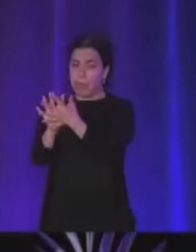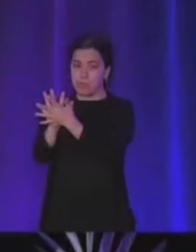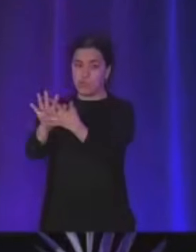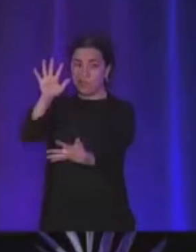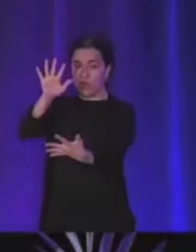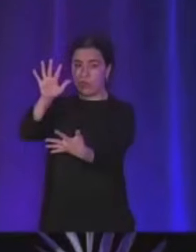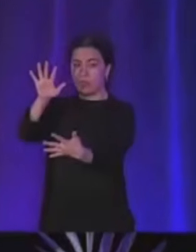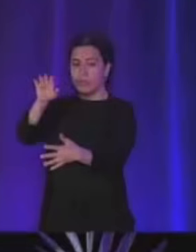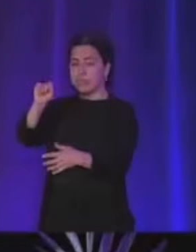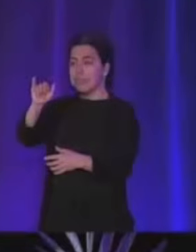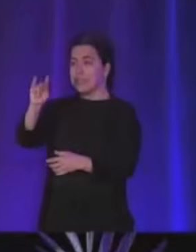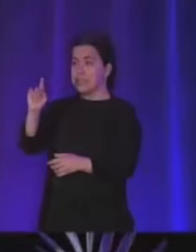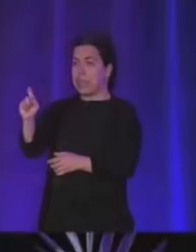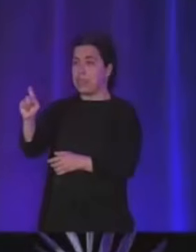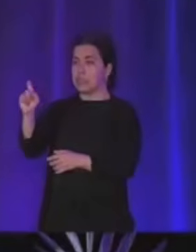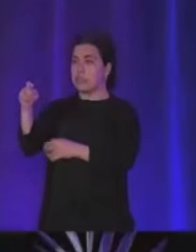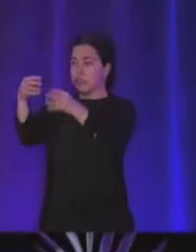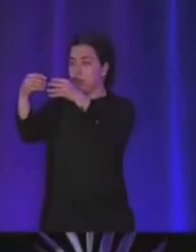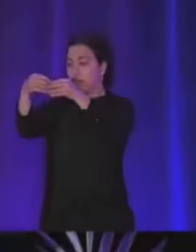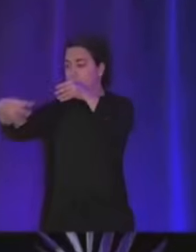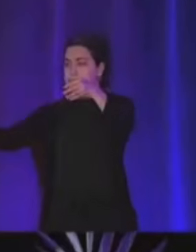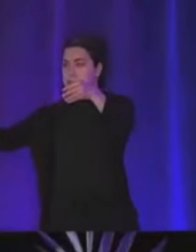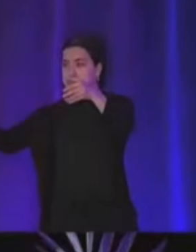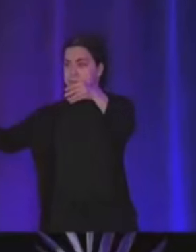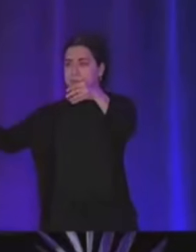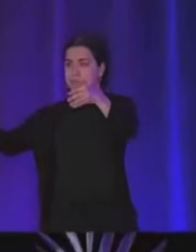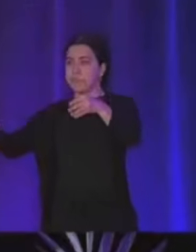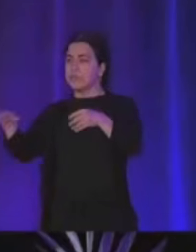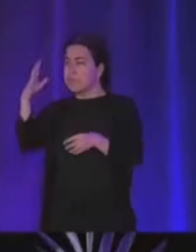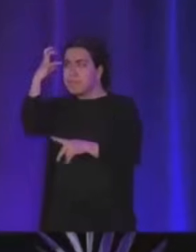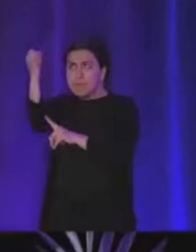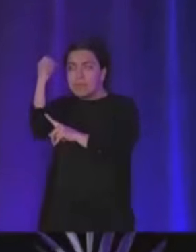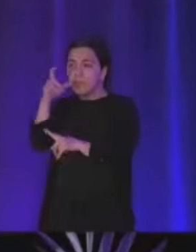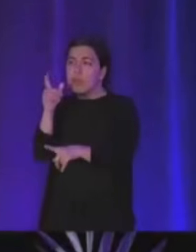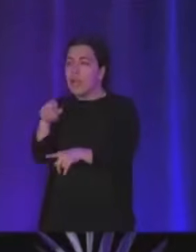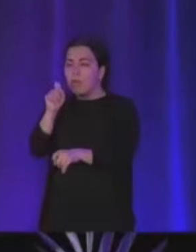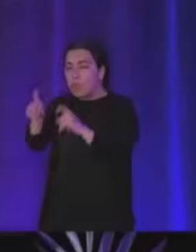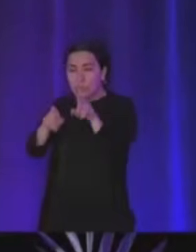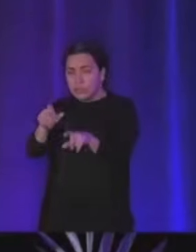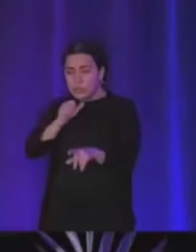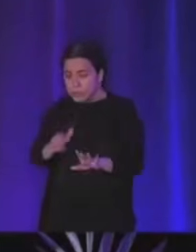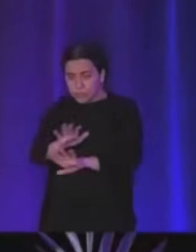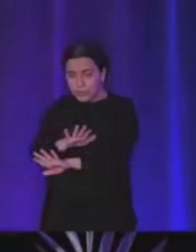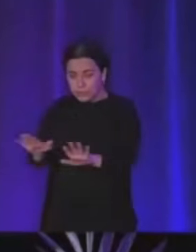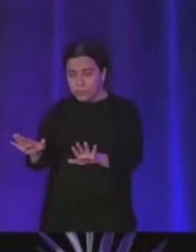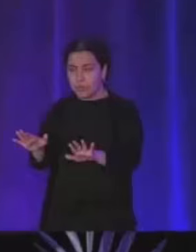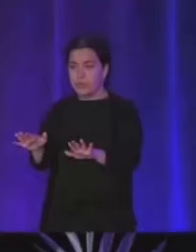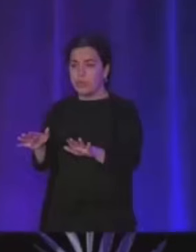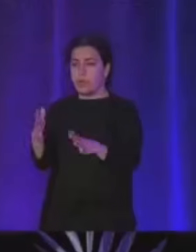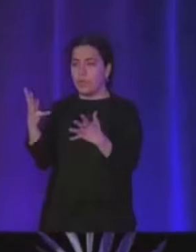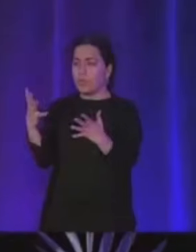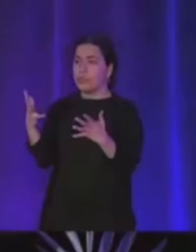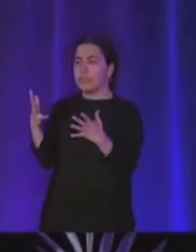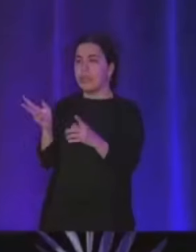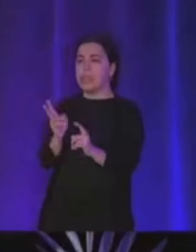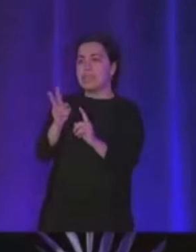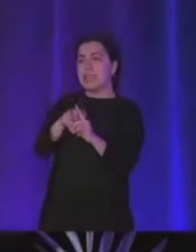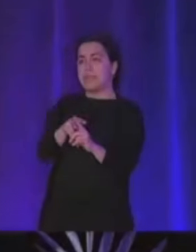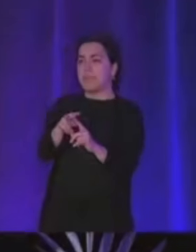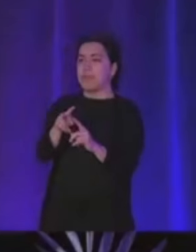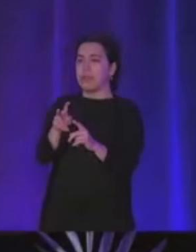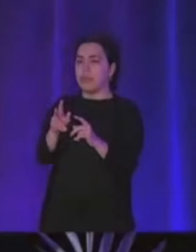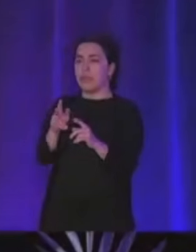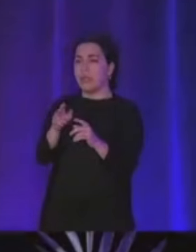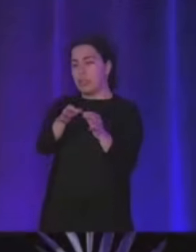version of that. And we're not going to need to memorize this. I'm not going to quiz you on what's an assignment expression or logical expression, whatever. But I want you to see